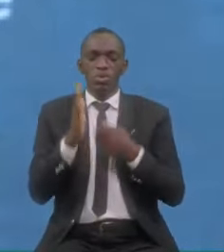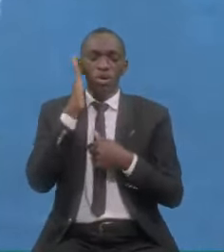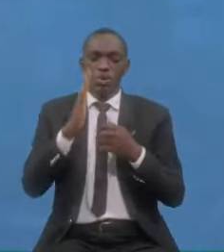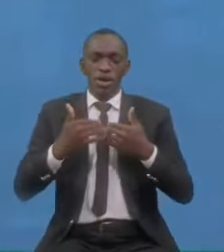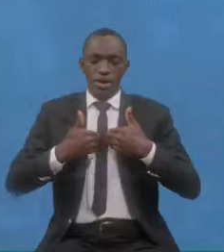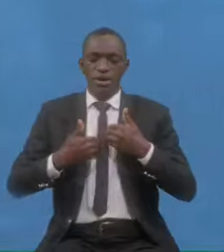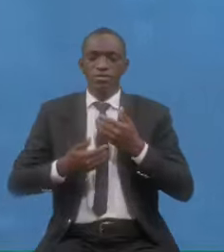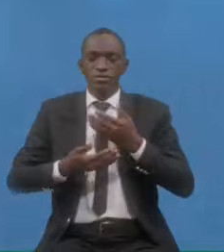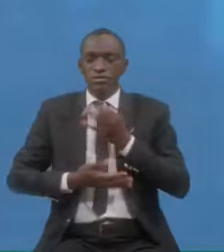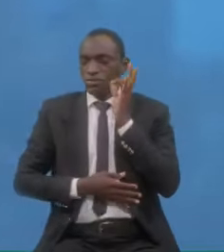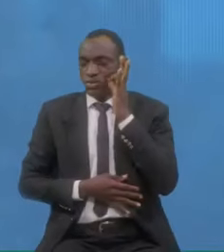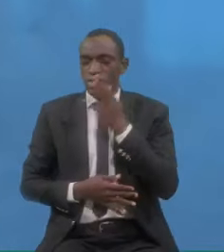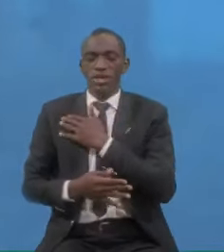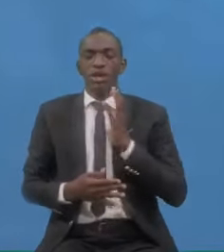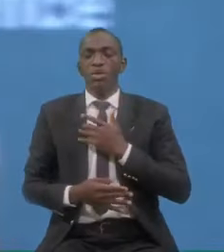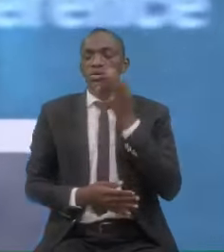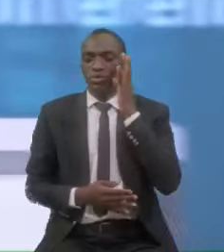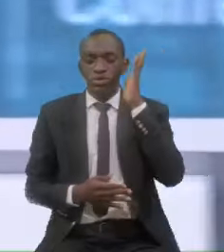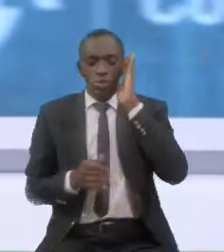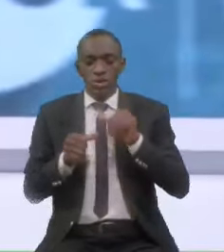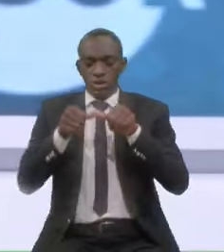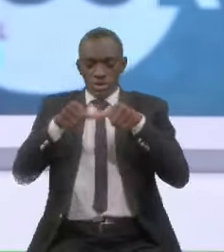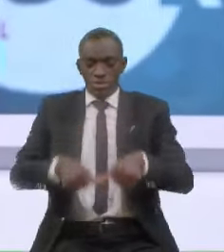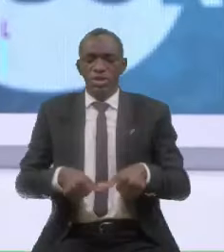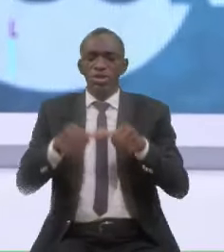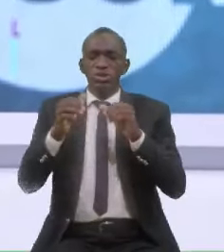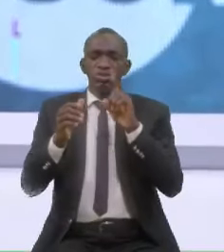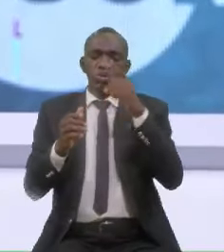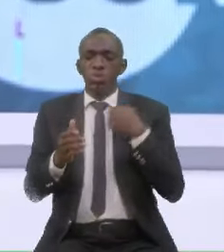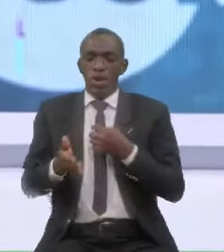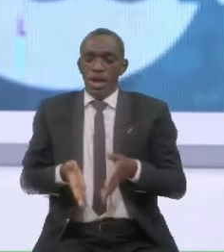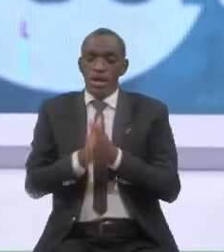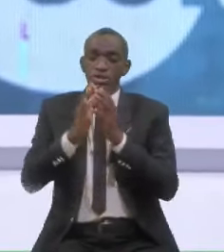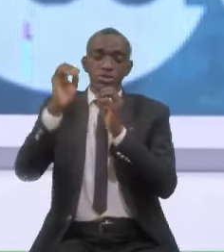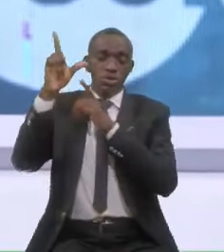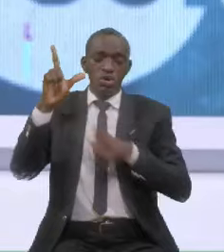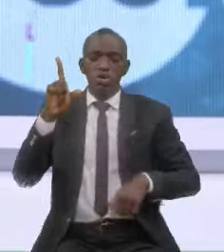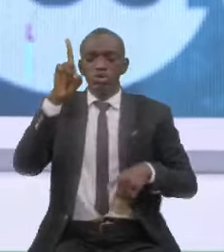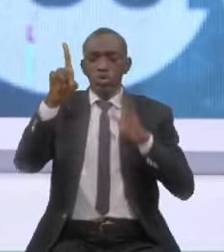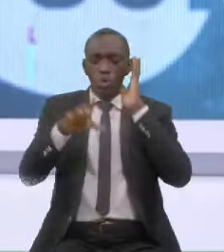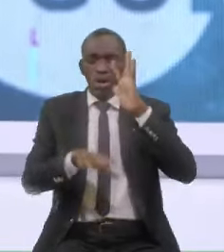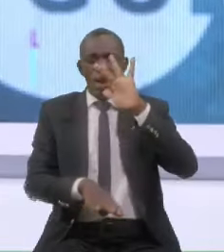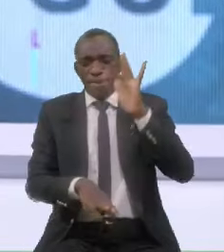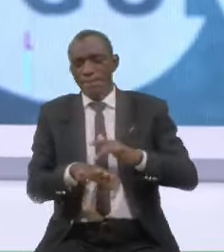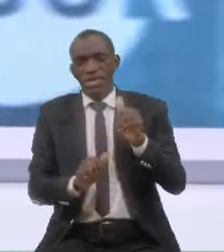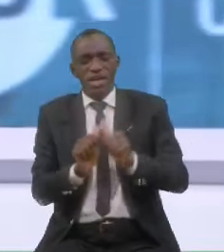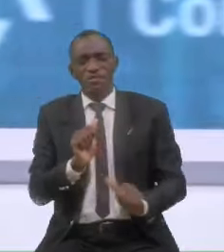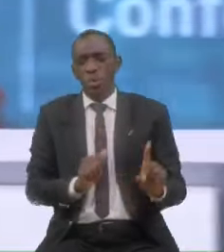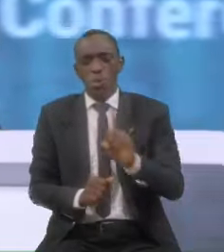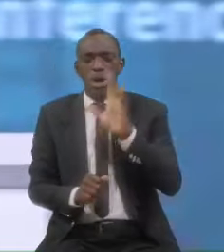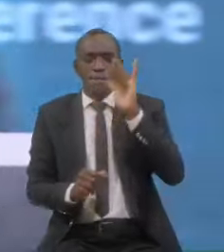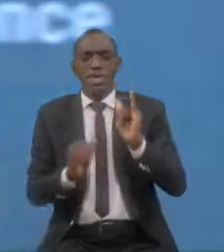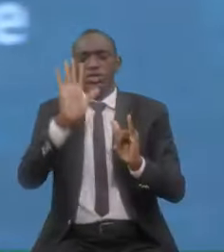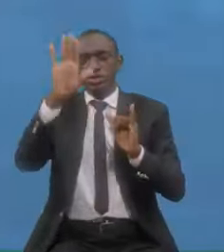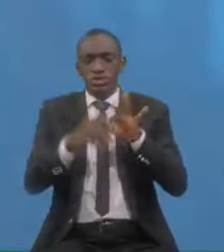remain. We're asking, Lord, you impart everyone by your Spirit, even this morning,